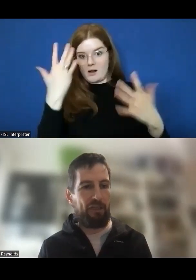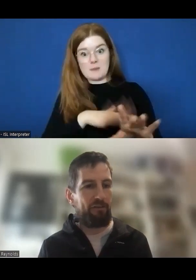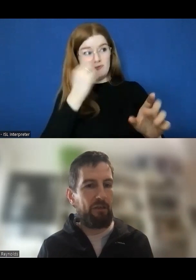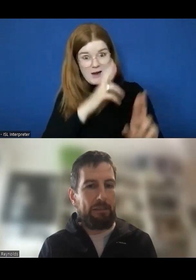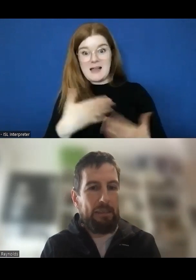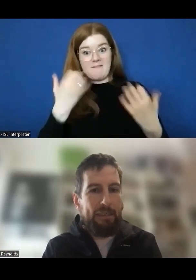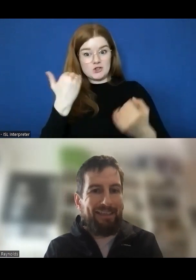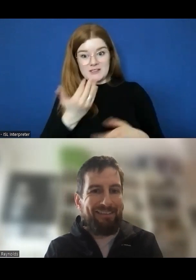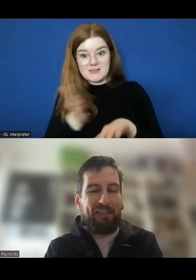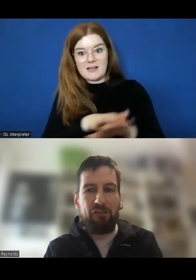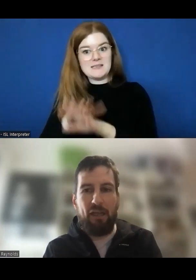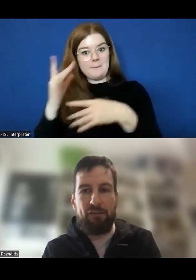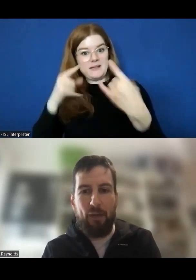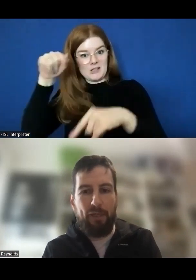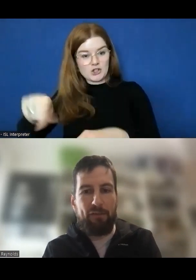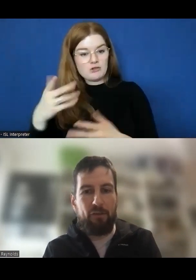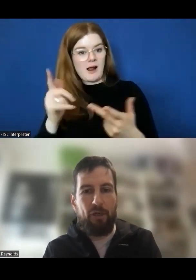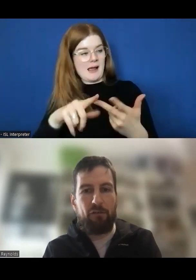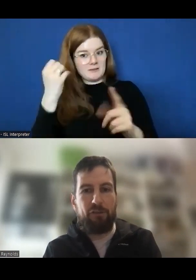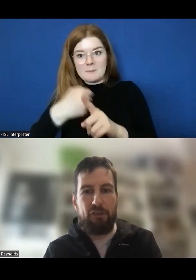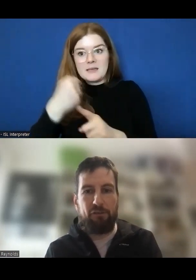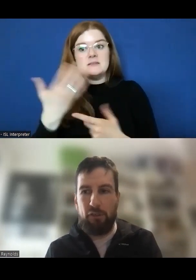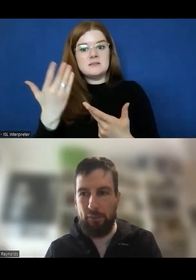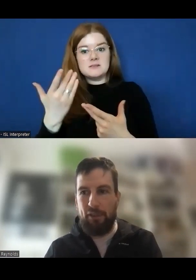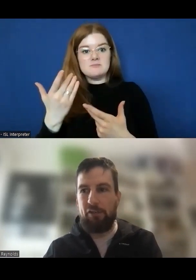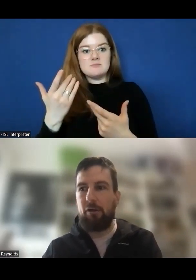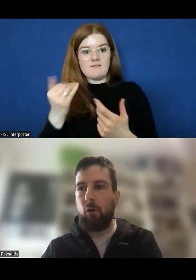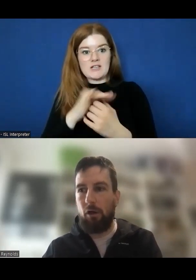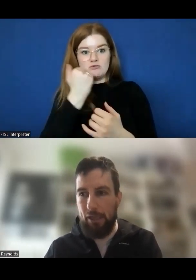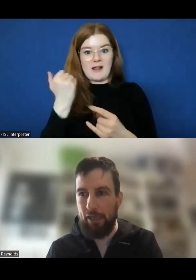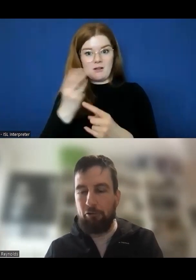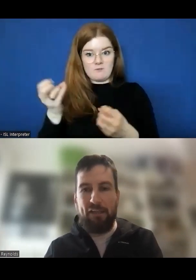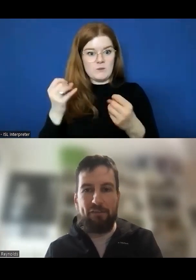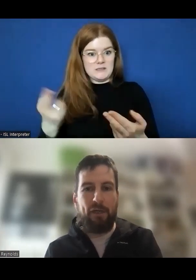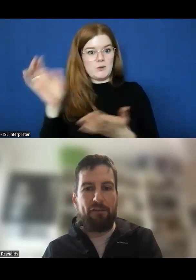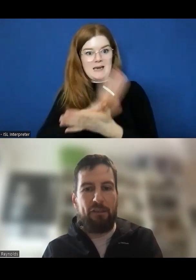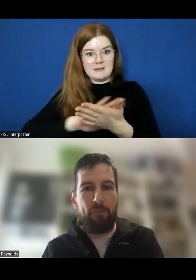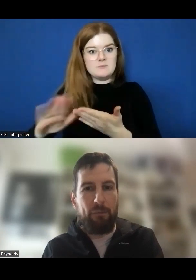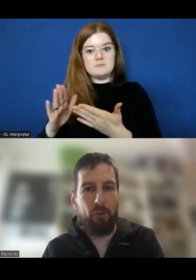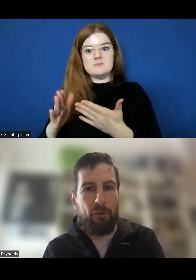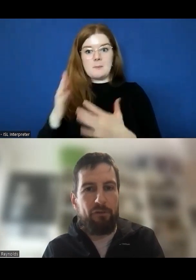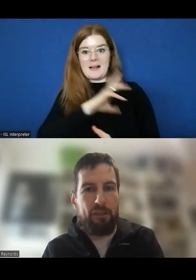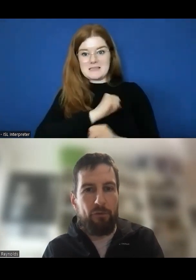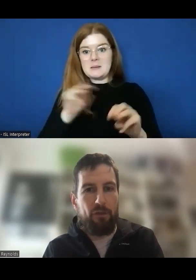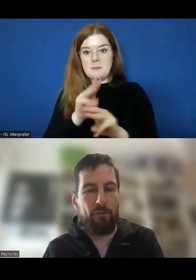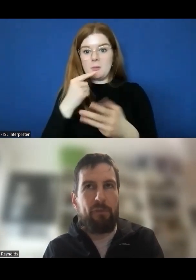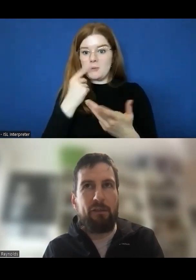a genocidal intention and campaigns on the part of Israel to eliminate or erase the Palestinian people.